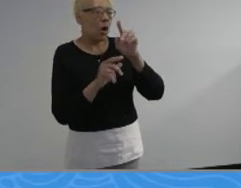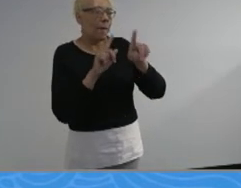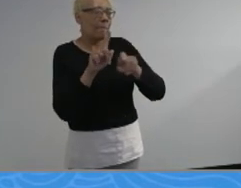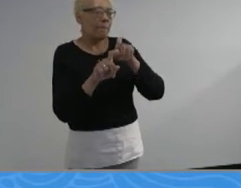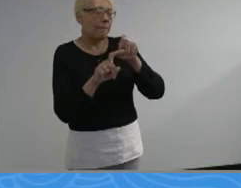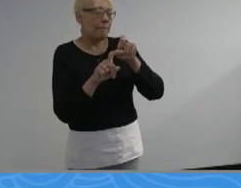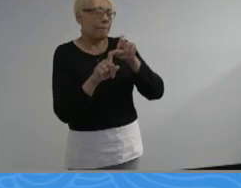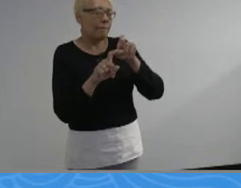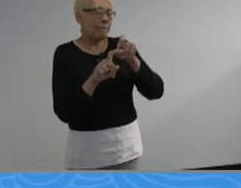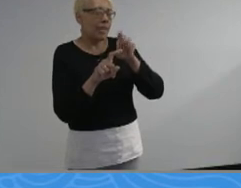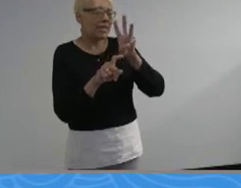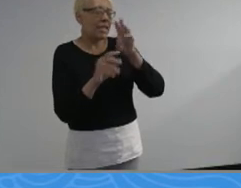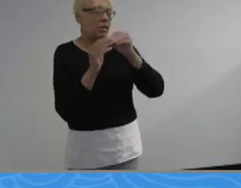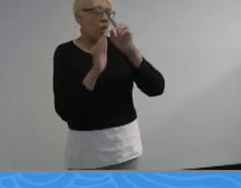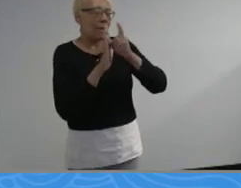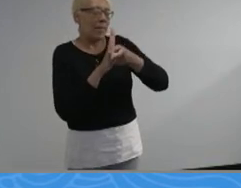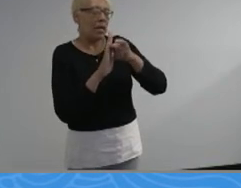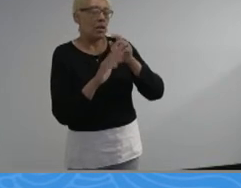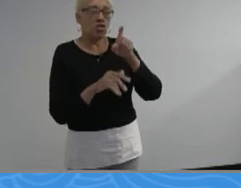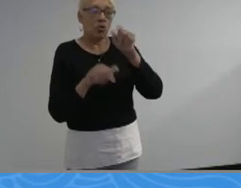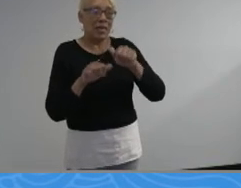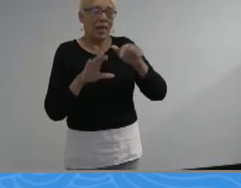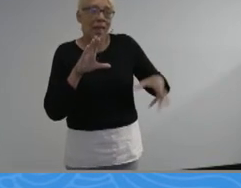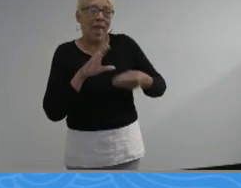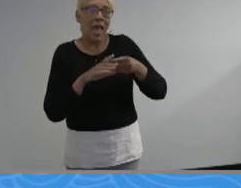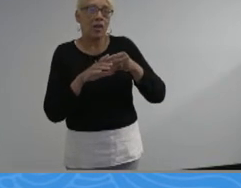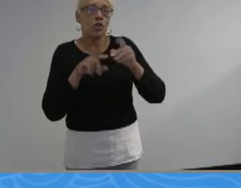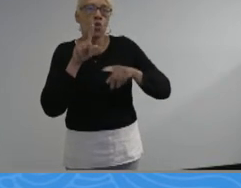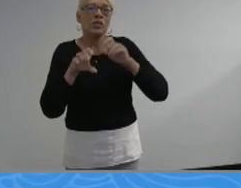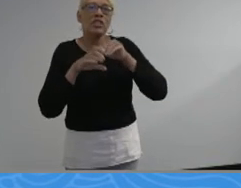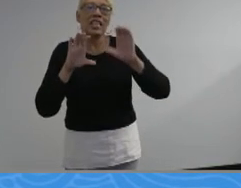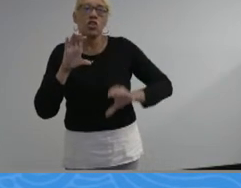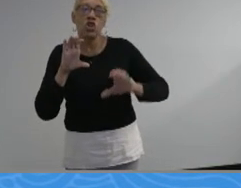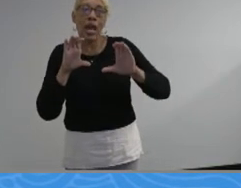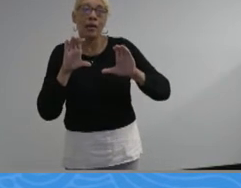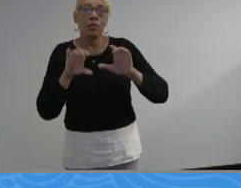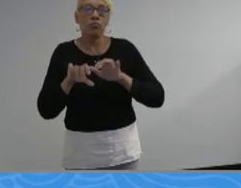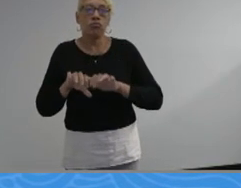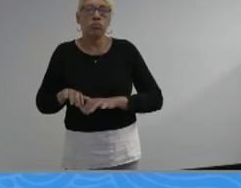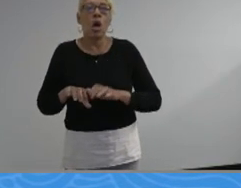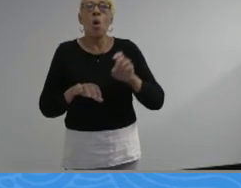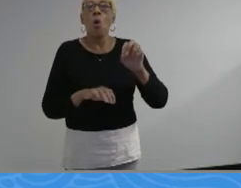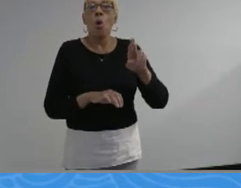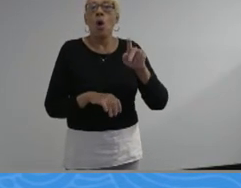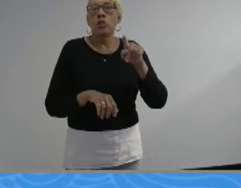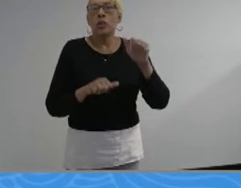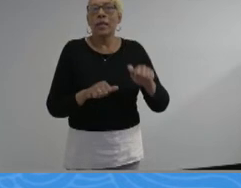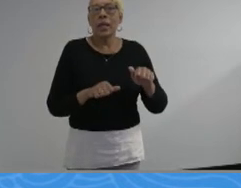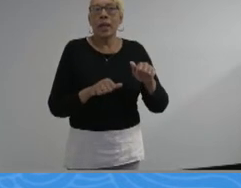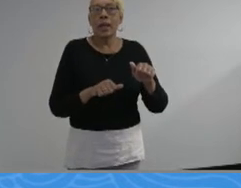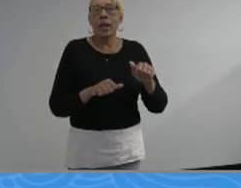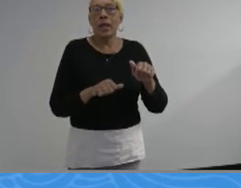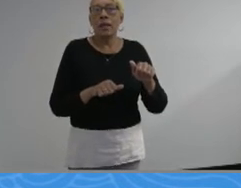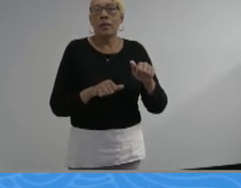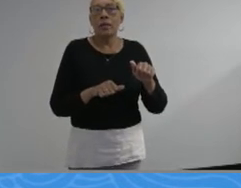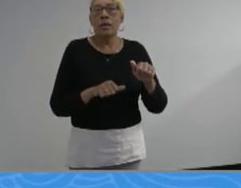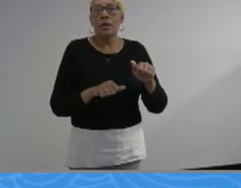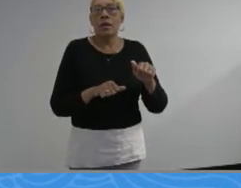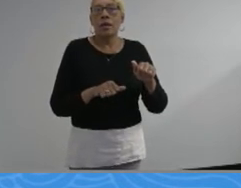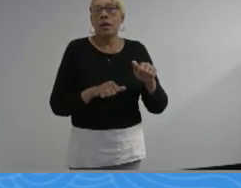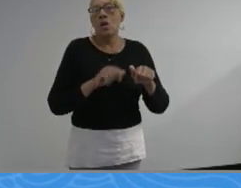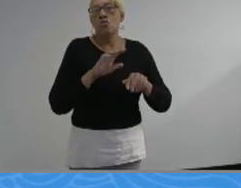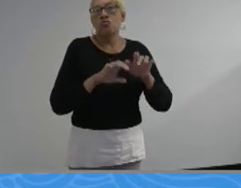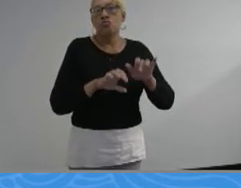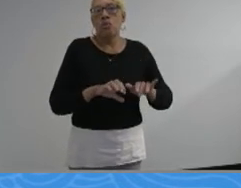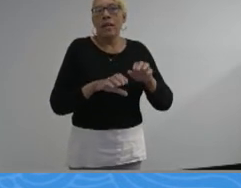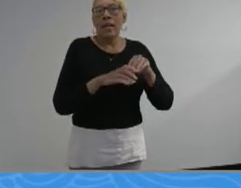people have questions. So you can either put the questions in the chat, or you can put the questions in a Google link that